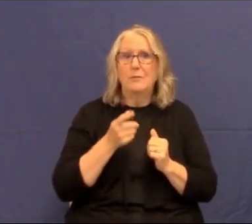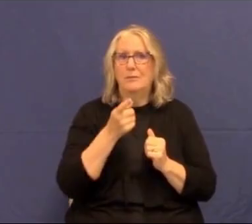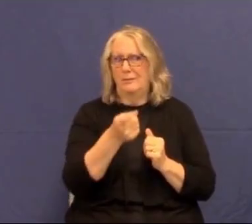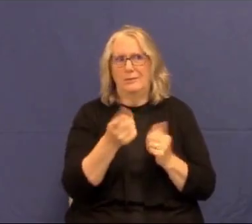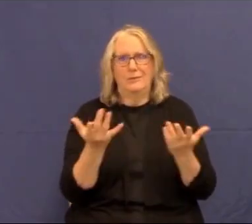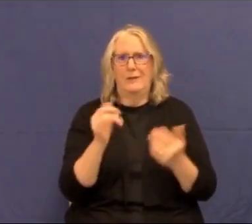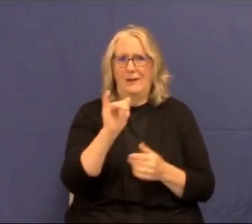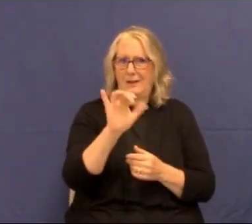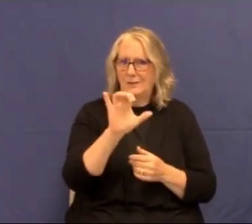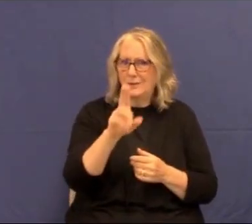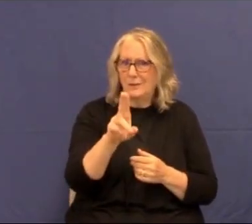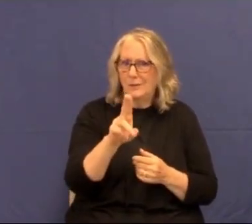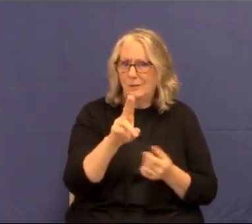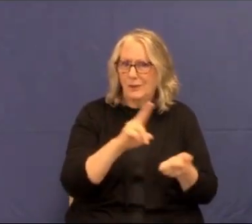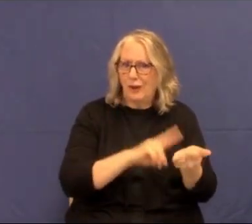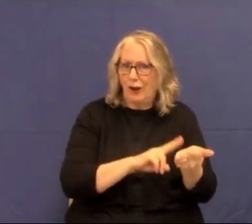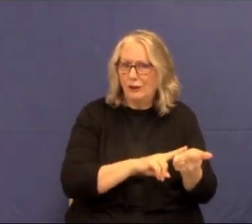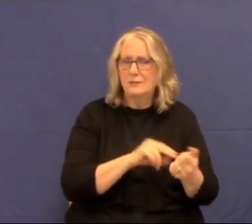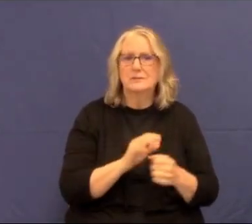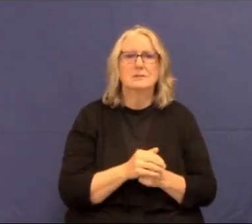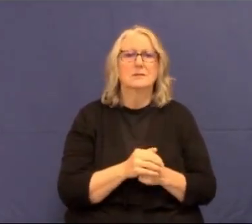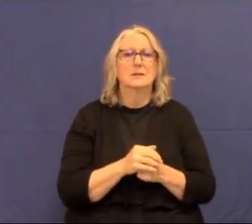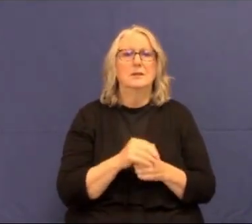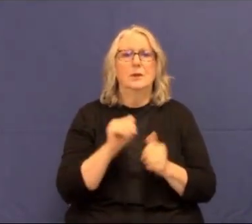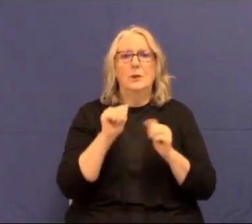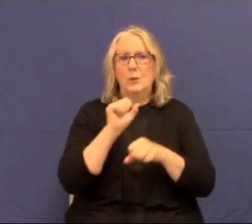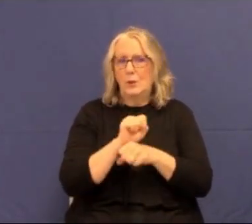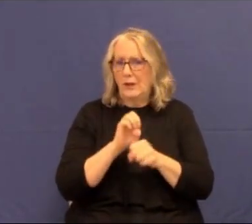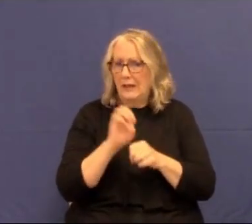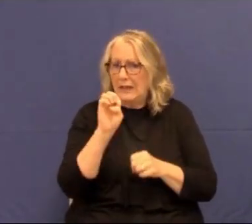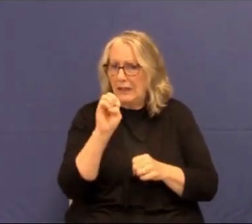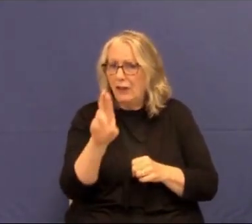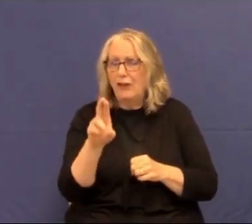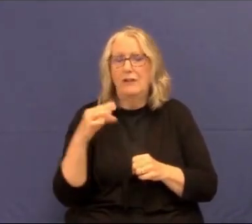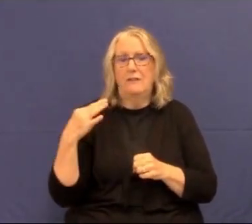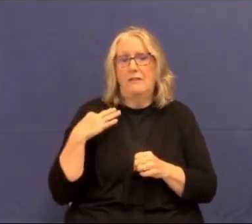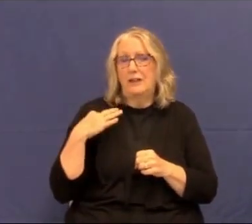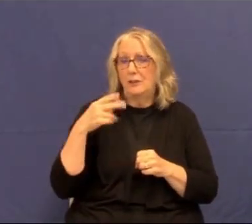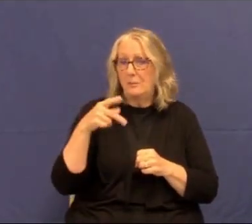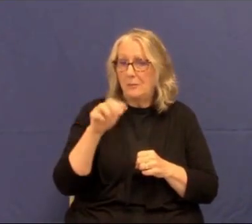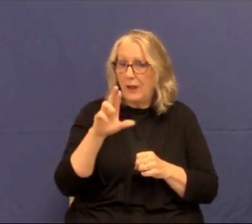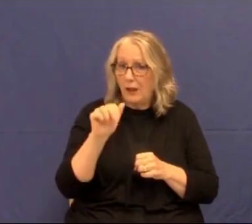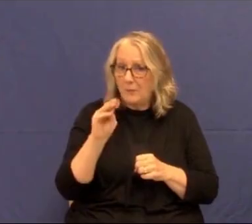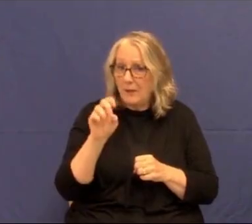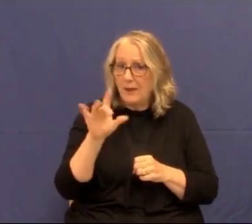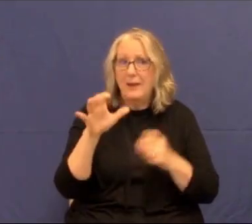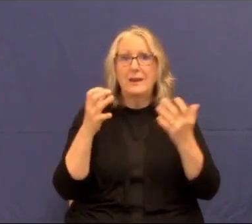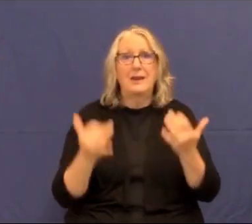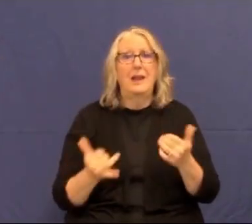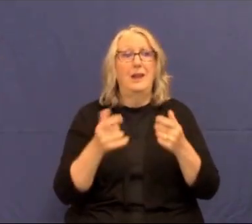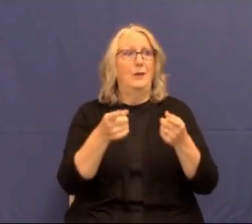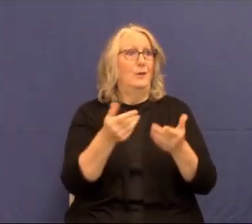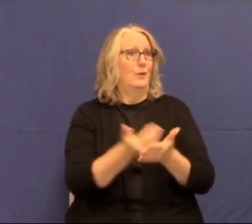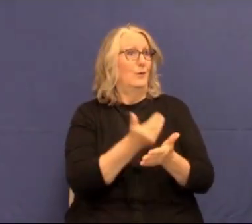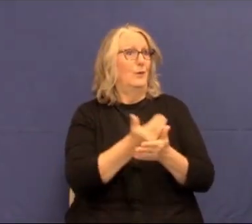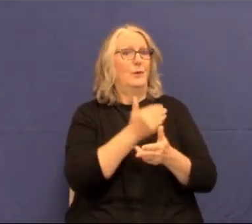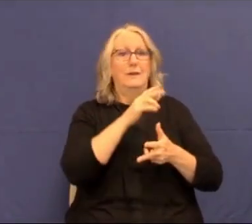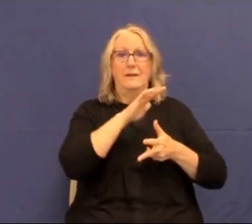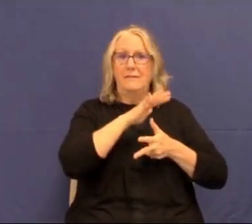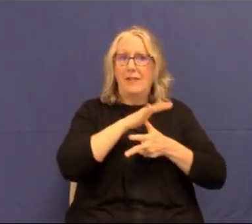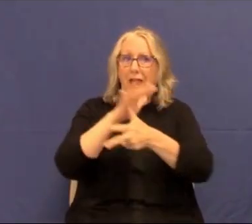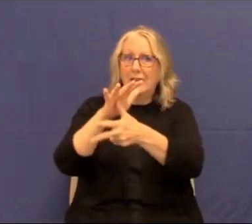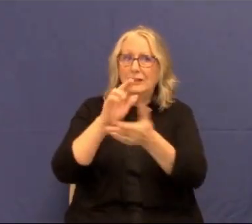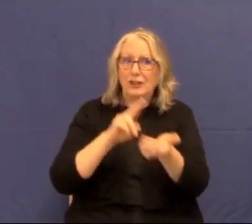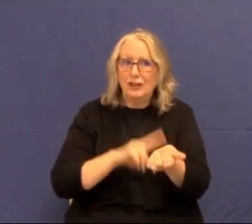mean, you were an ICU charge nurse, you've worked in the ER, volunteer paramedic, and now your newest endeavor